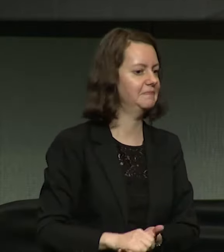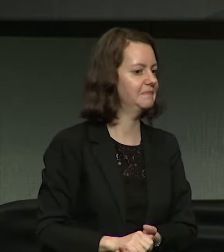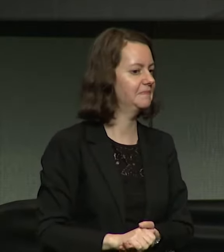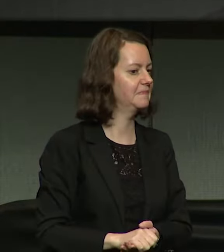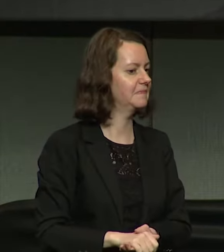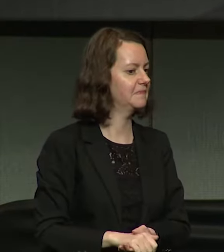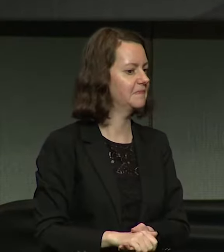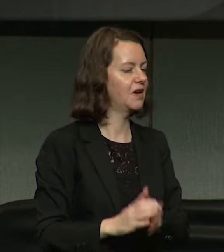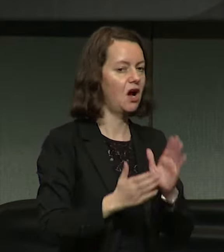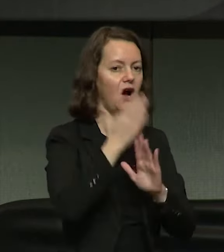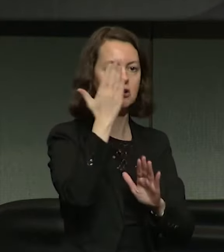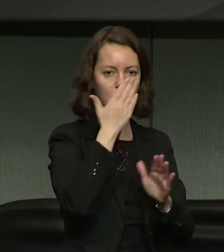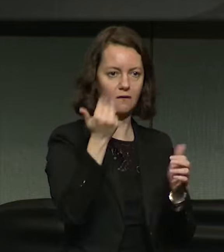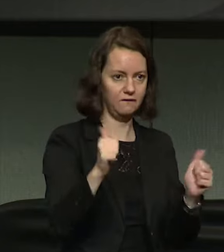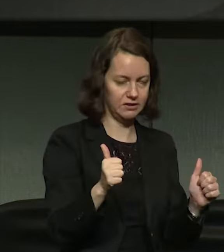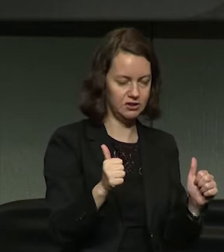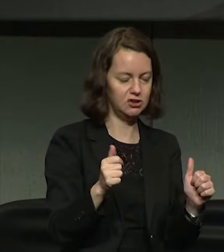When I finished high school,